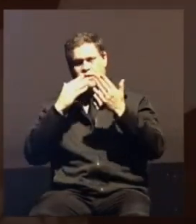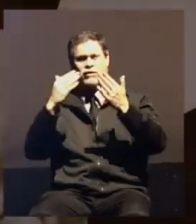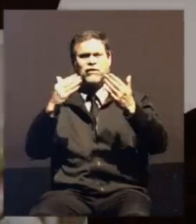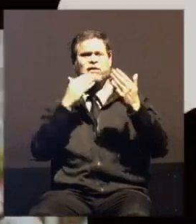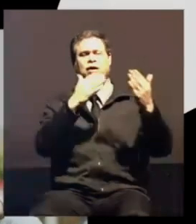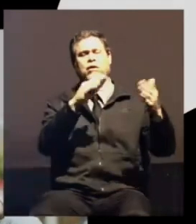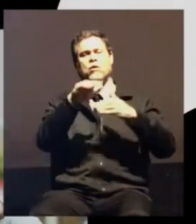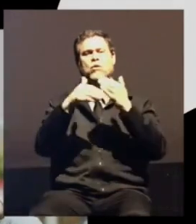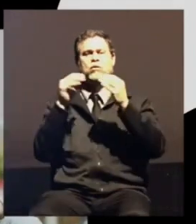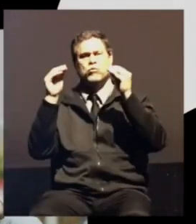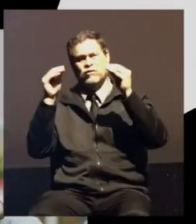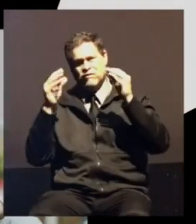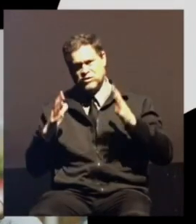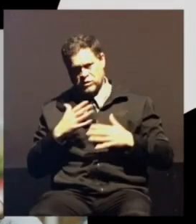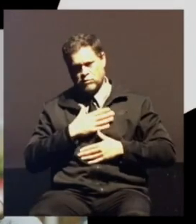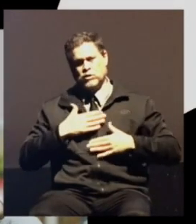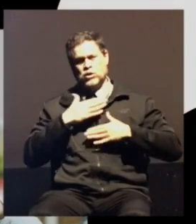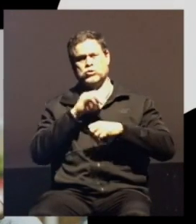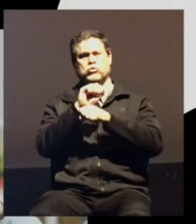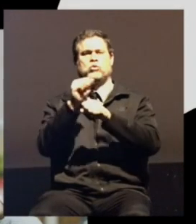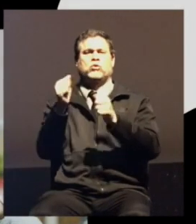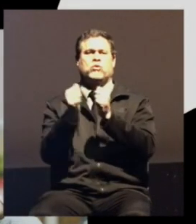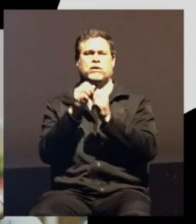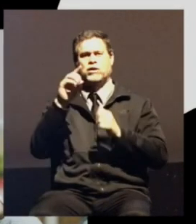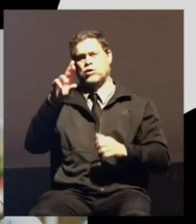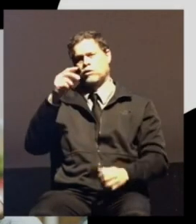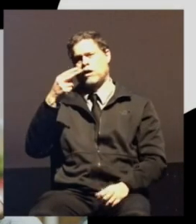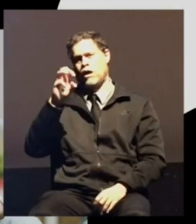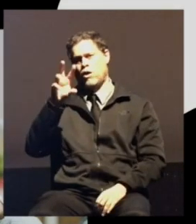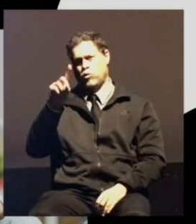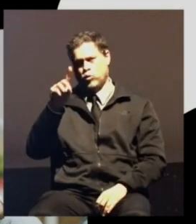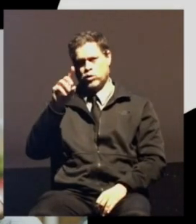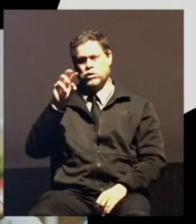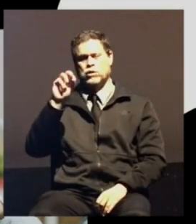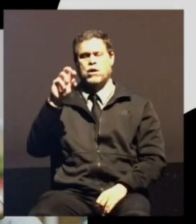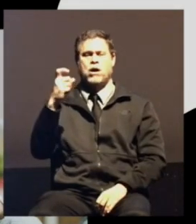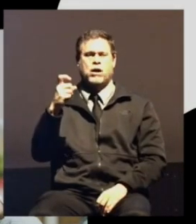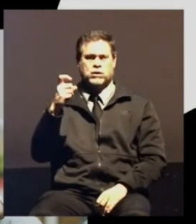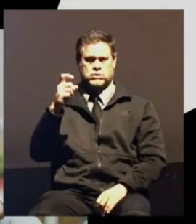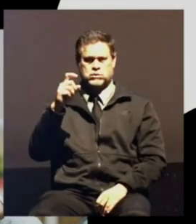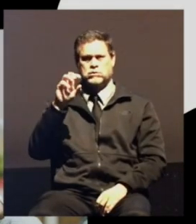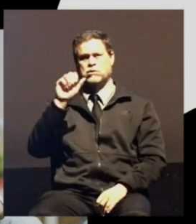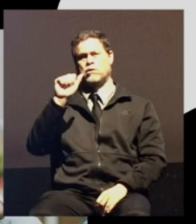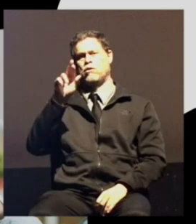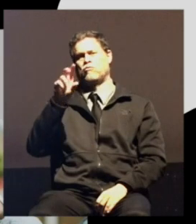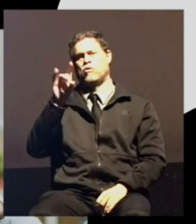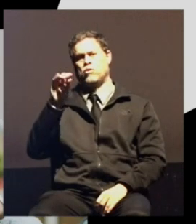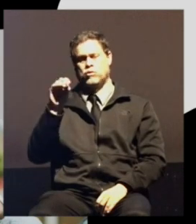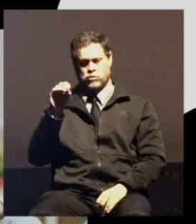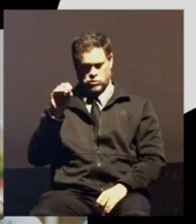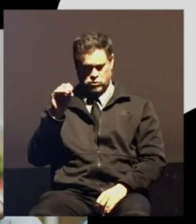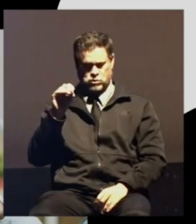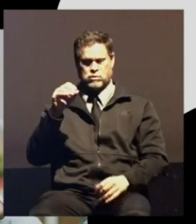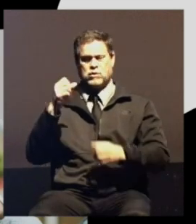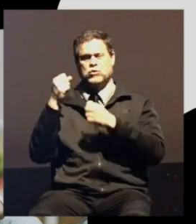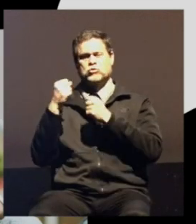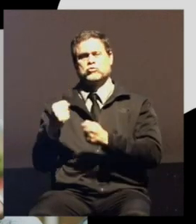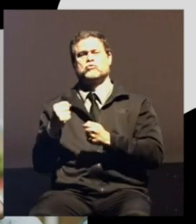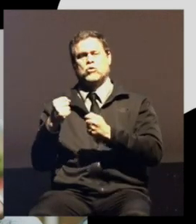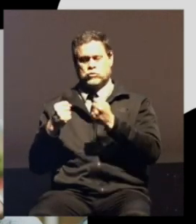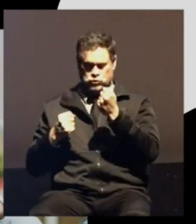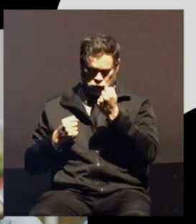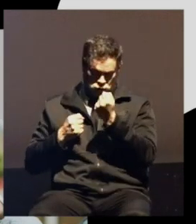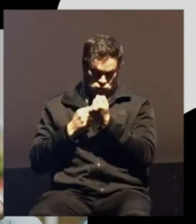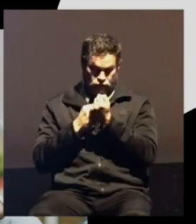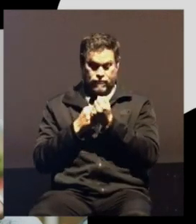the professors that I've had the pleasure of working with, including Dr. Howard, Dr. Knox, and Dr. Alvarado, who continue to be a strong source of